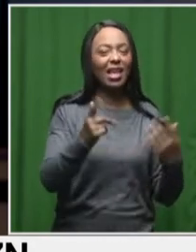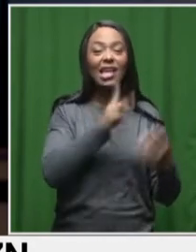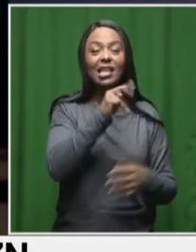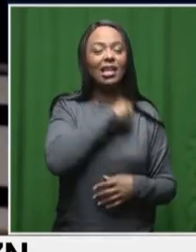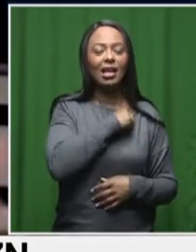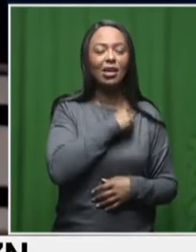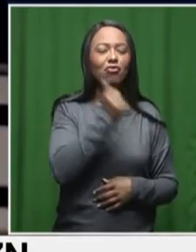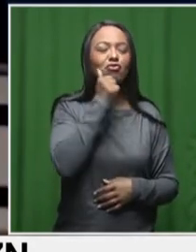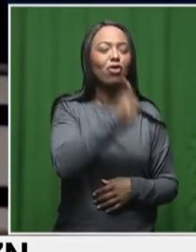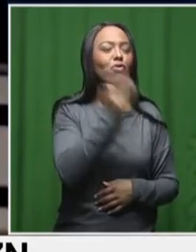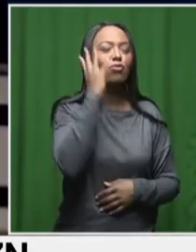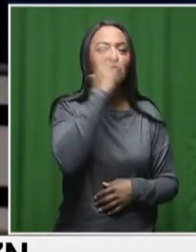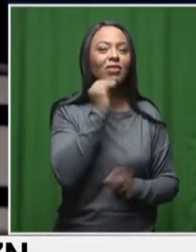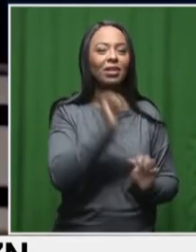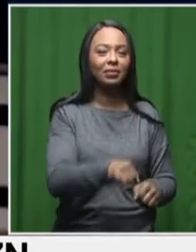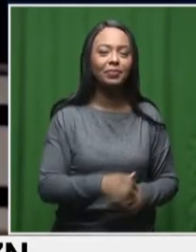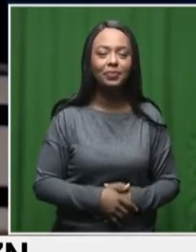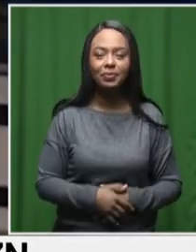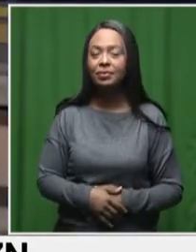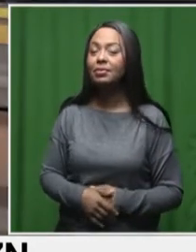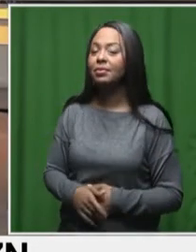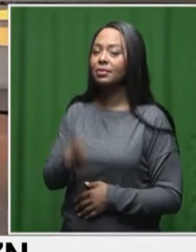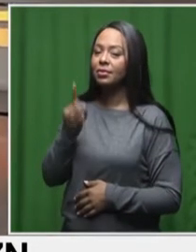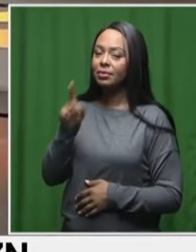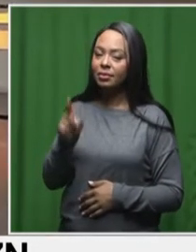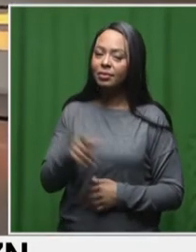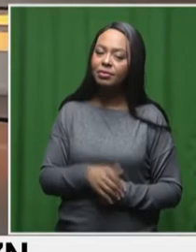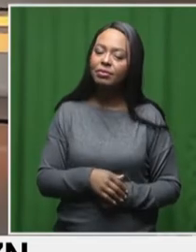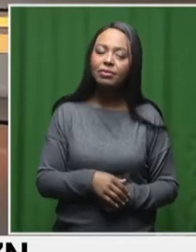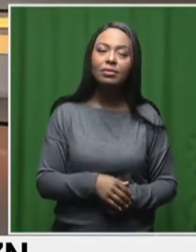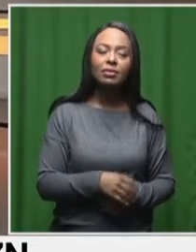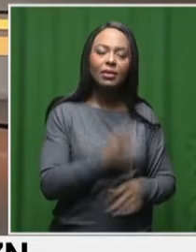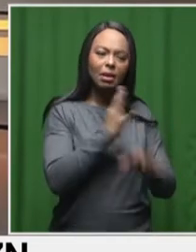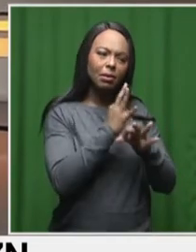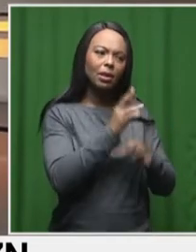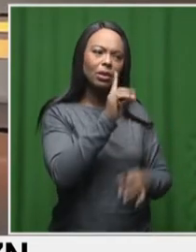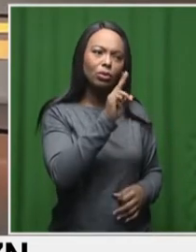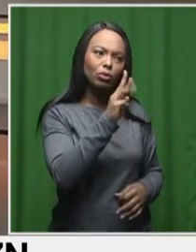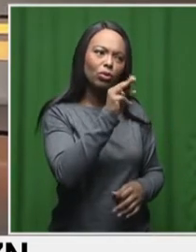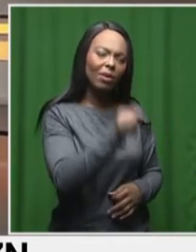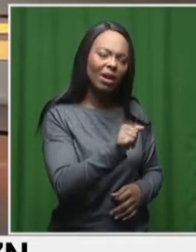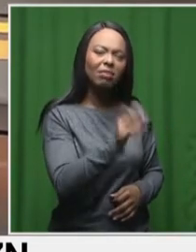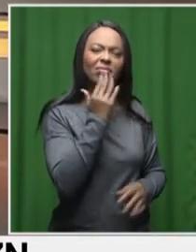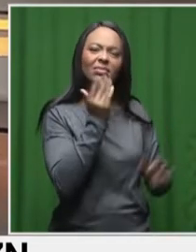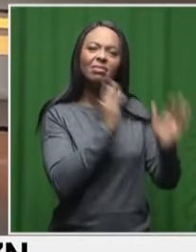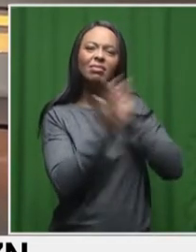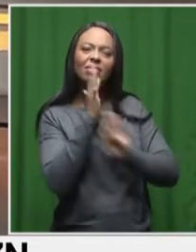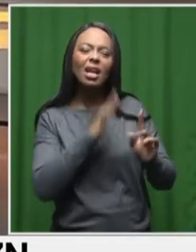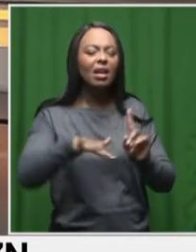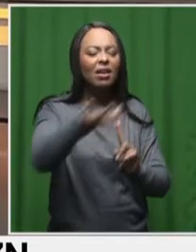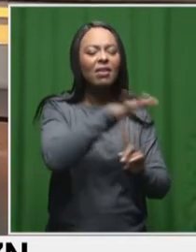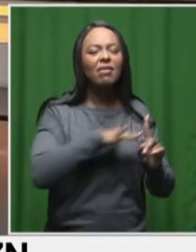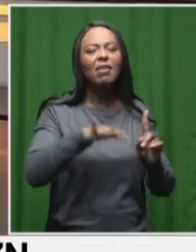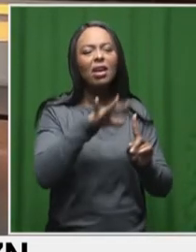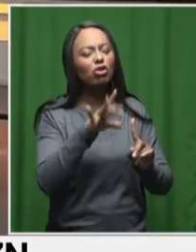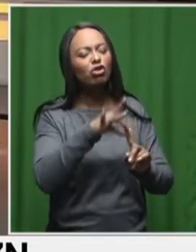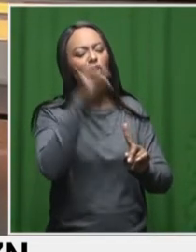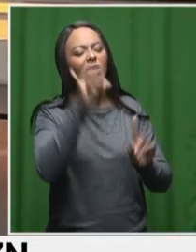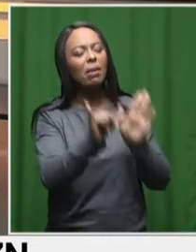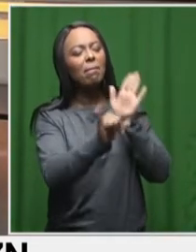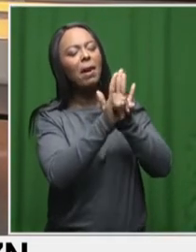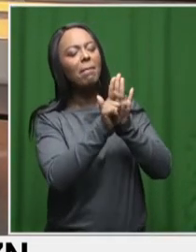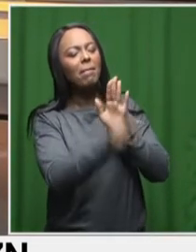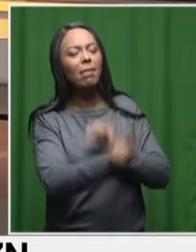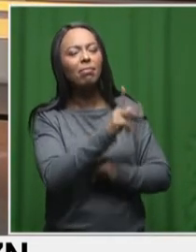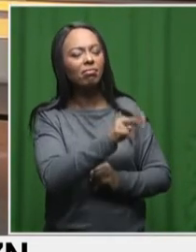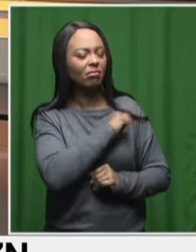And speak to us, Babutuma, about the venue for this festival and why you specifically chose this